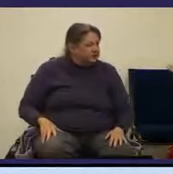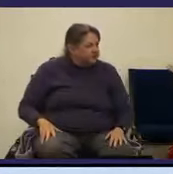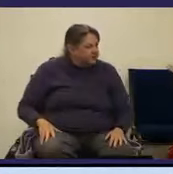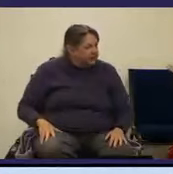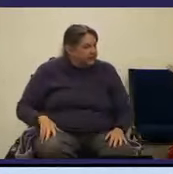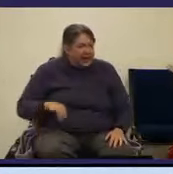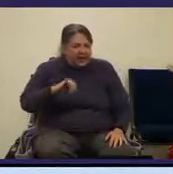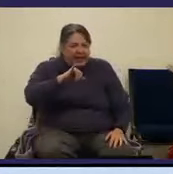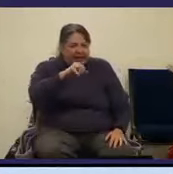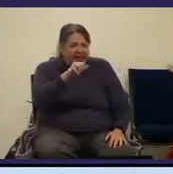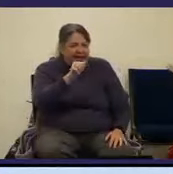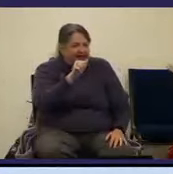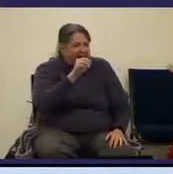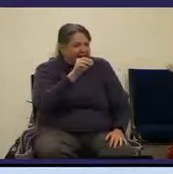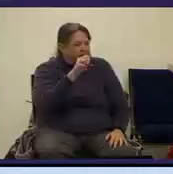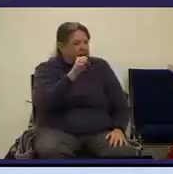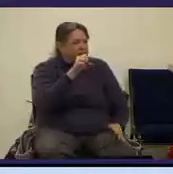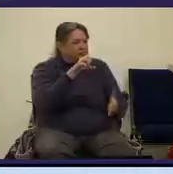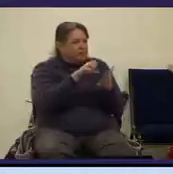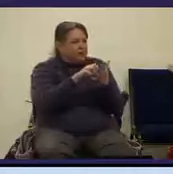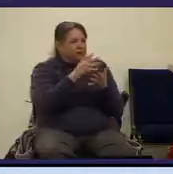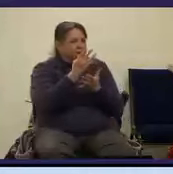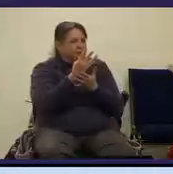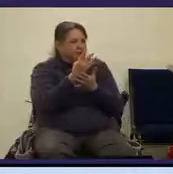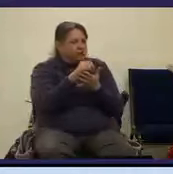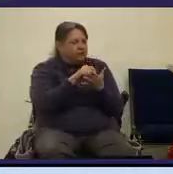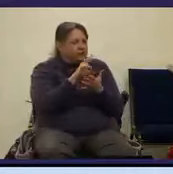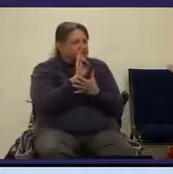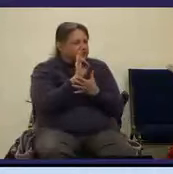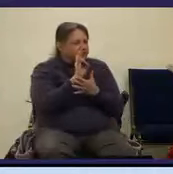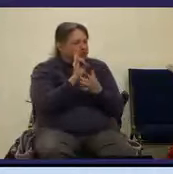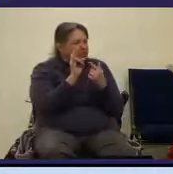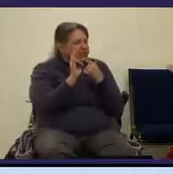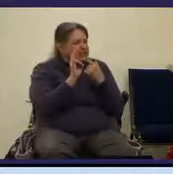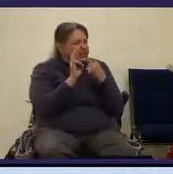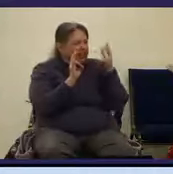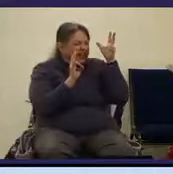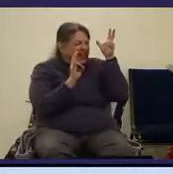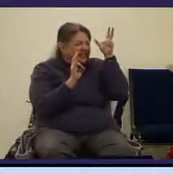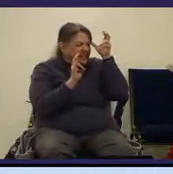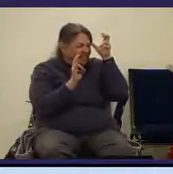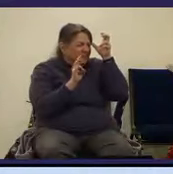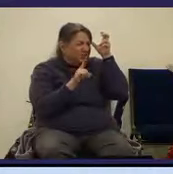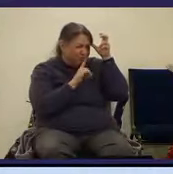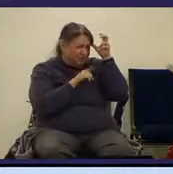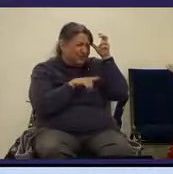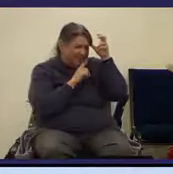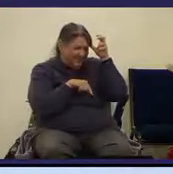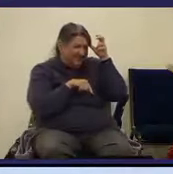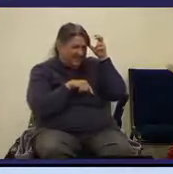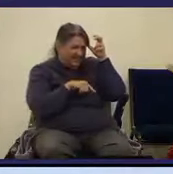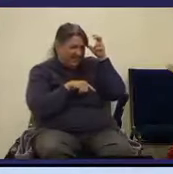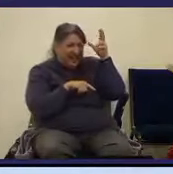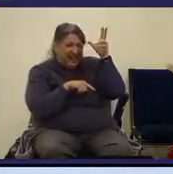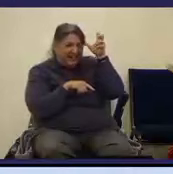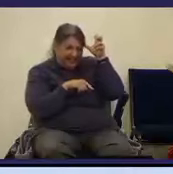the reality of the devil. We're reminded that the devil is real, that he's alive. We're reminded of that, but we're also reminded that we